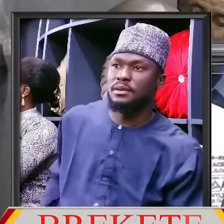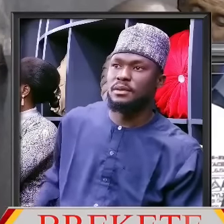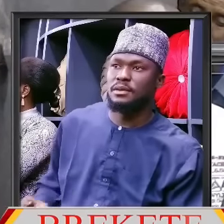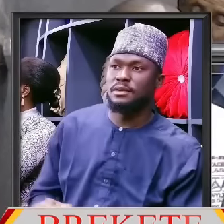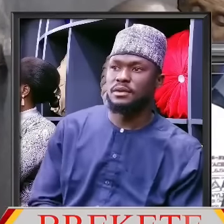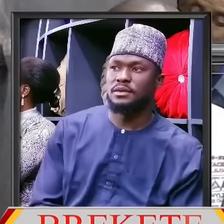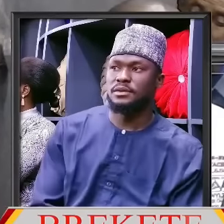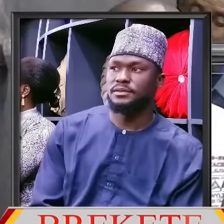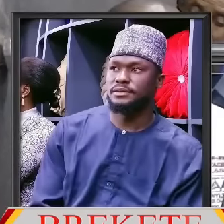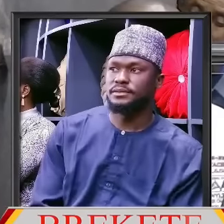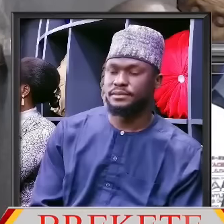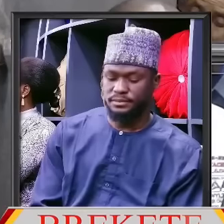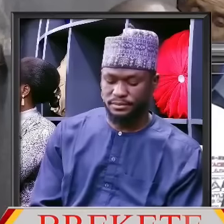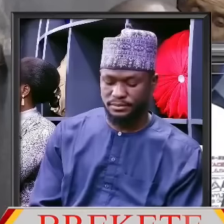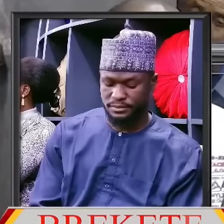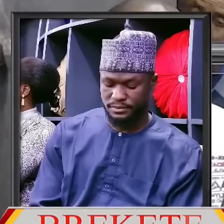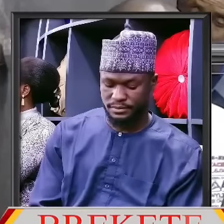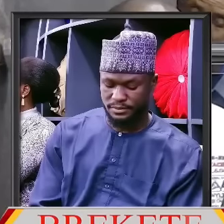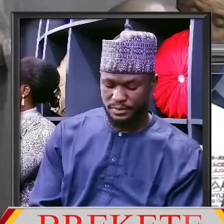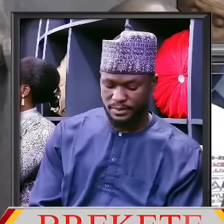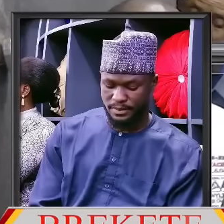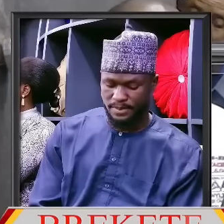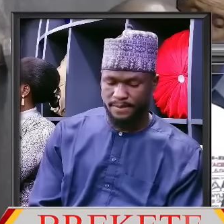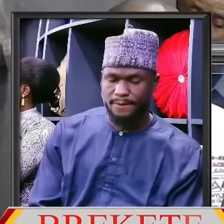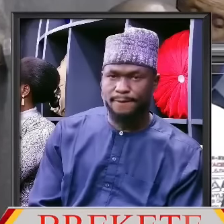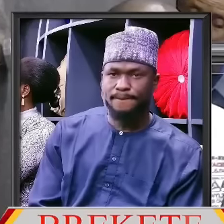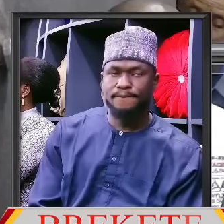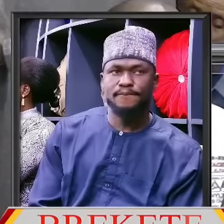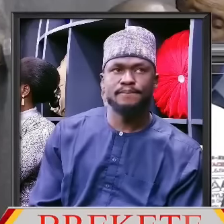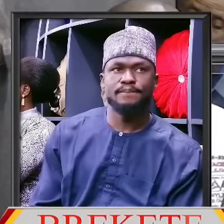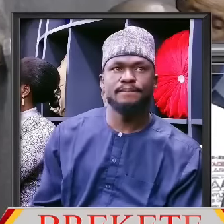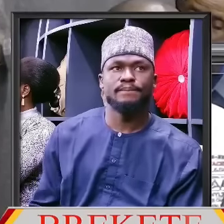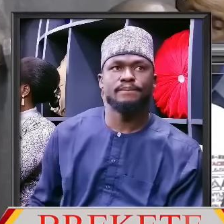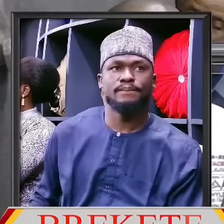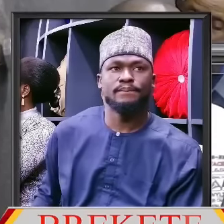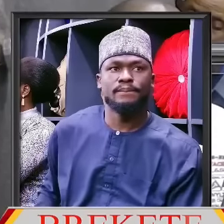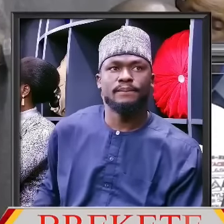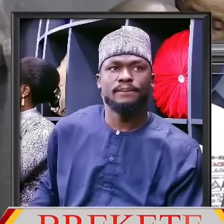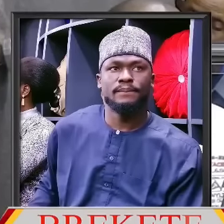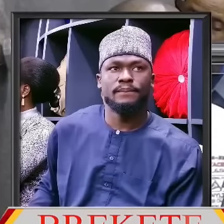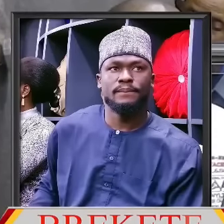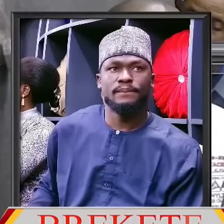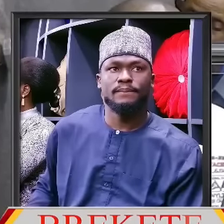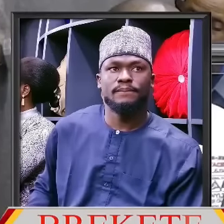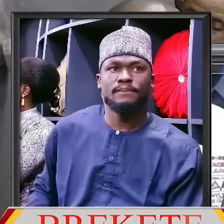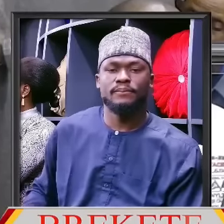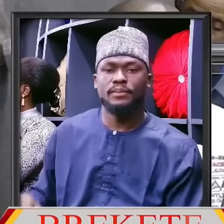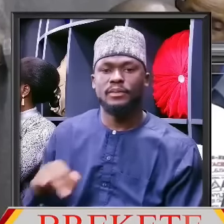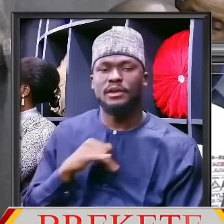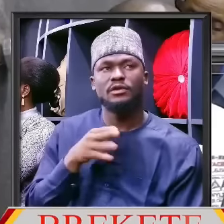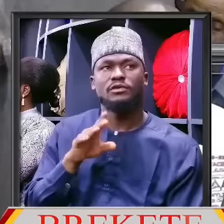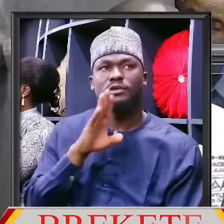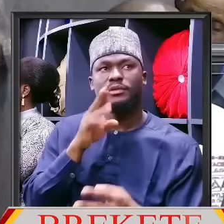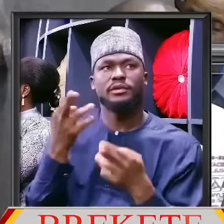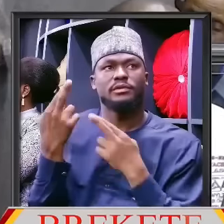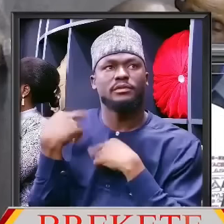a statement on behalf of Consultative Forum. But as acting vice chancellor, I get responsibility to make this